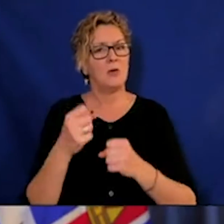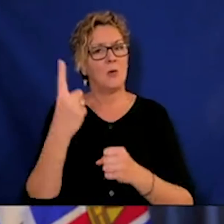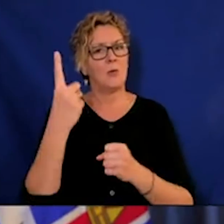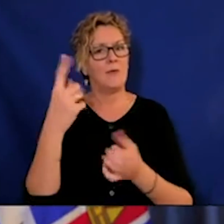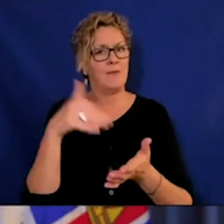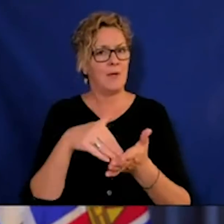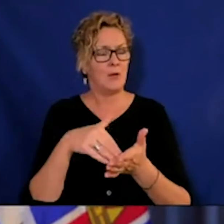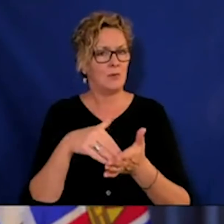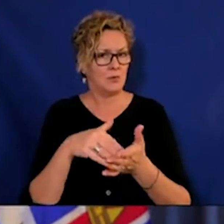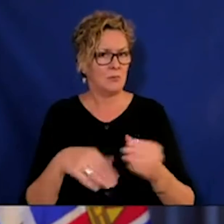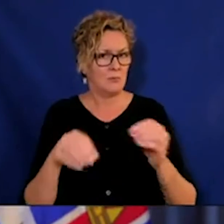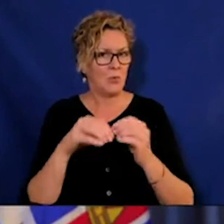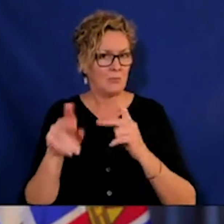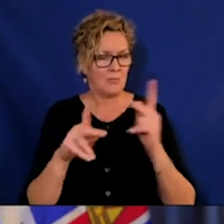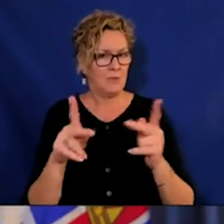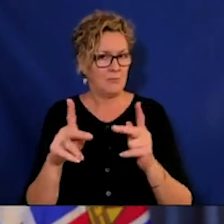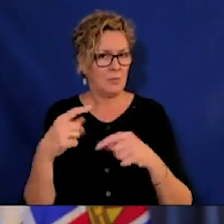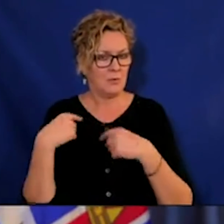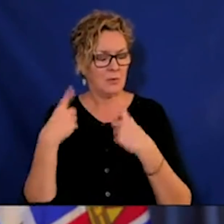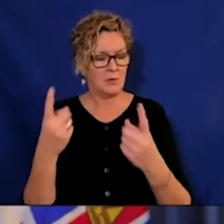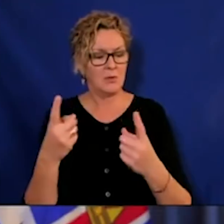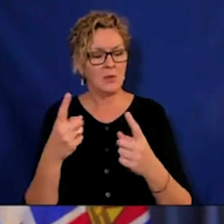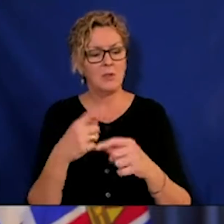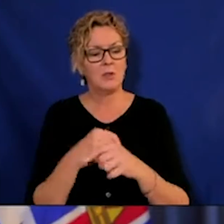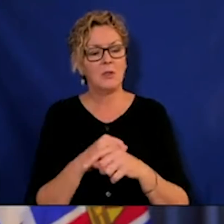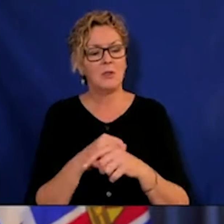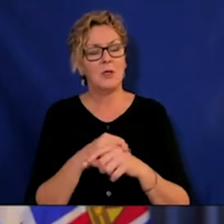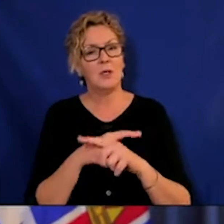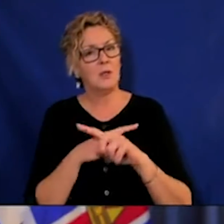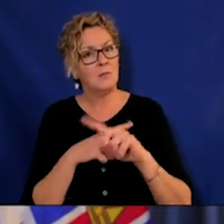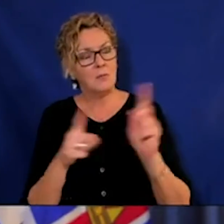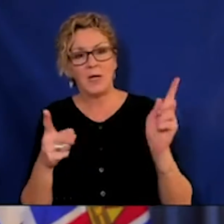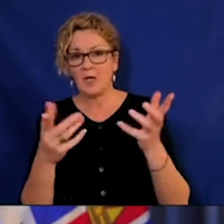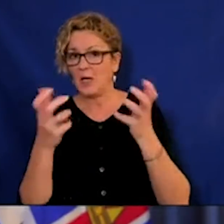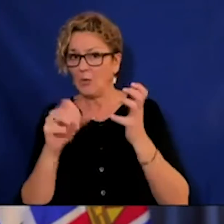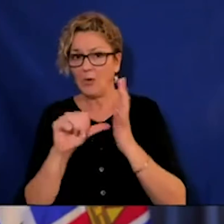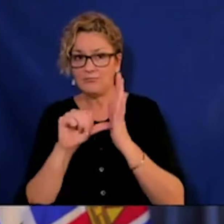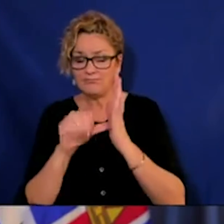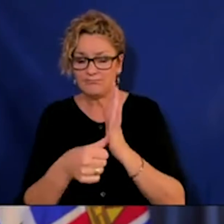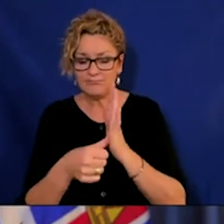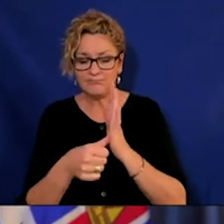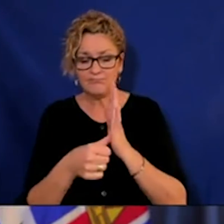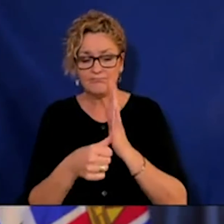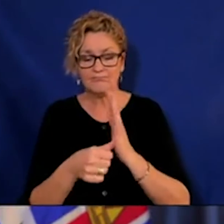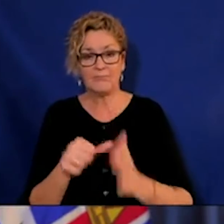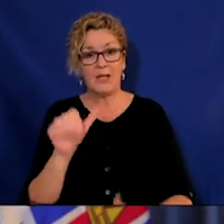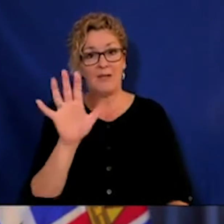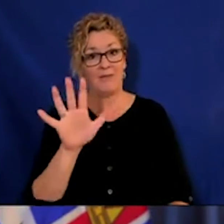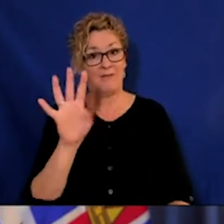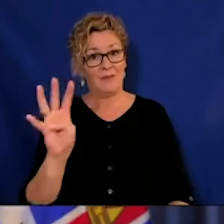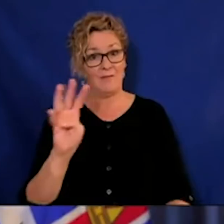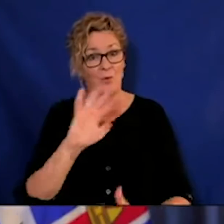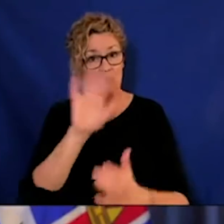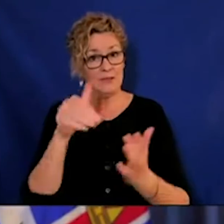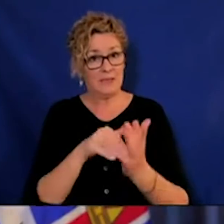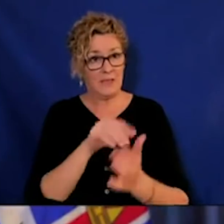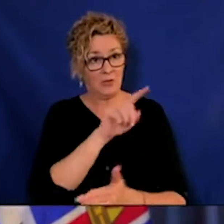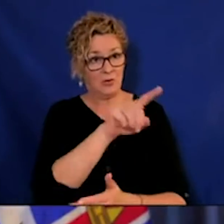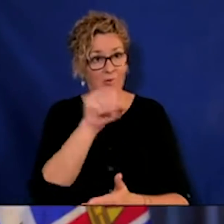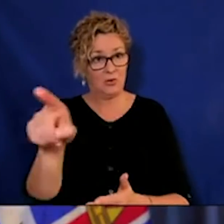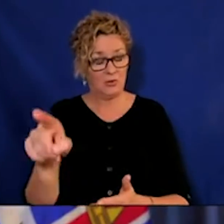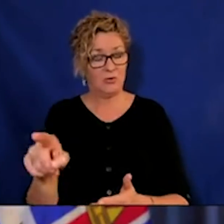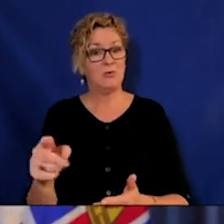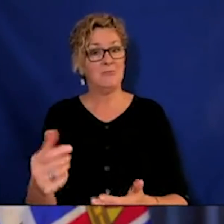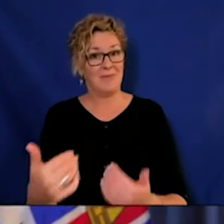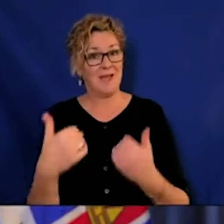we want to be very clear about one thing. When you have 54 outbreaks in long-term care, that affects workers too. And that puts